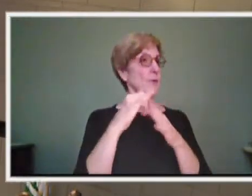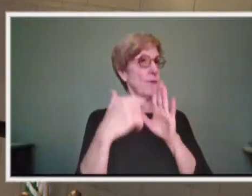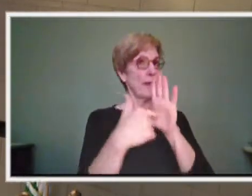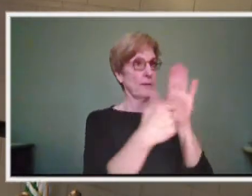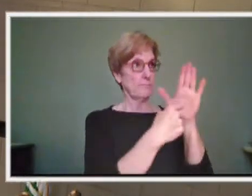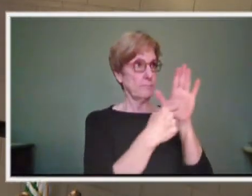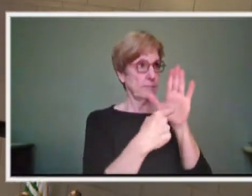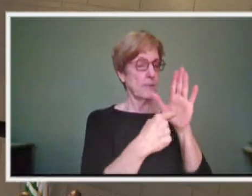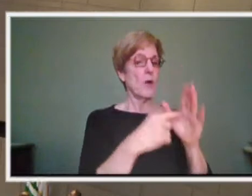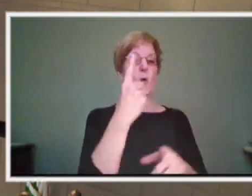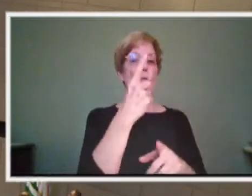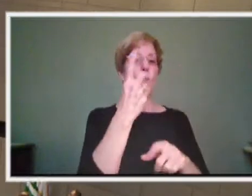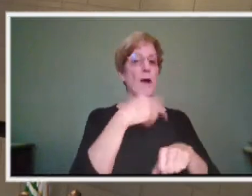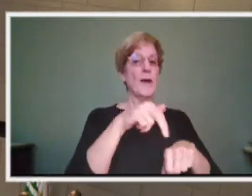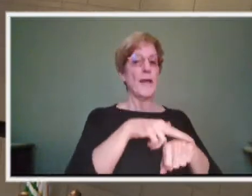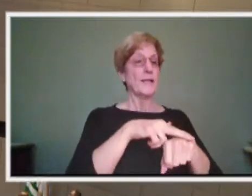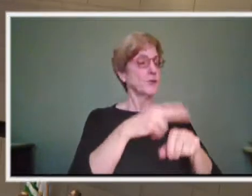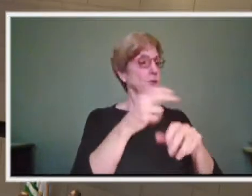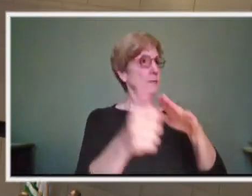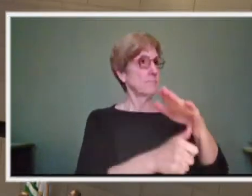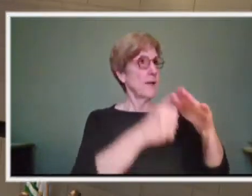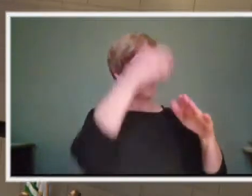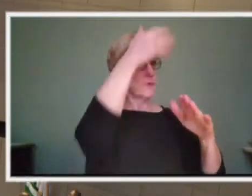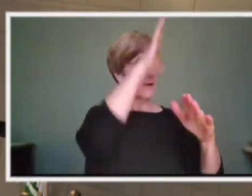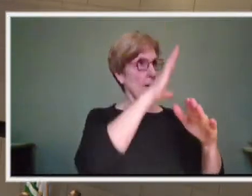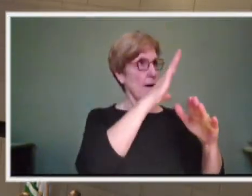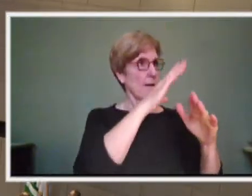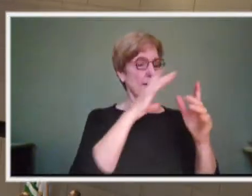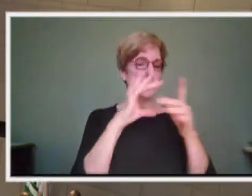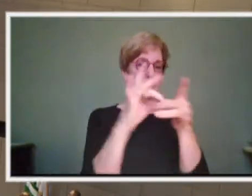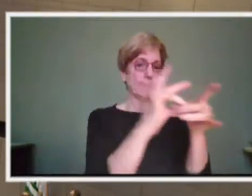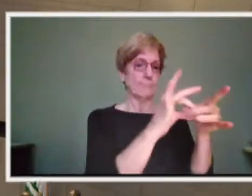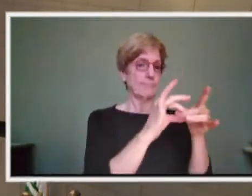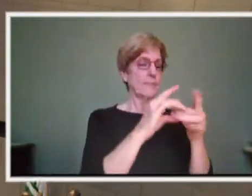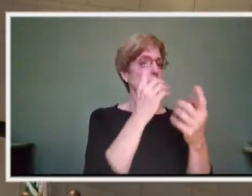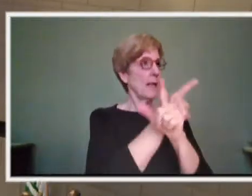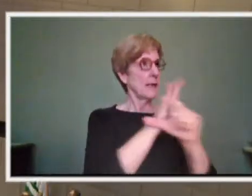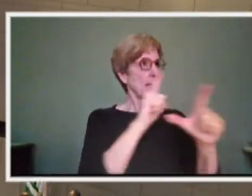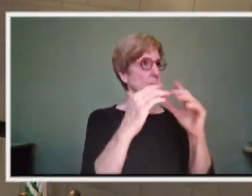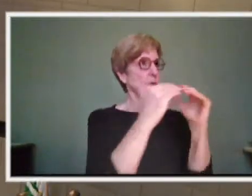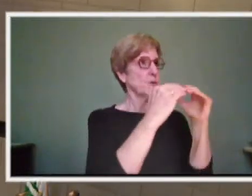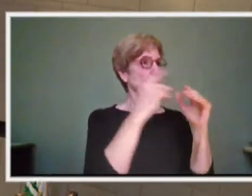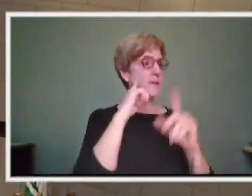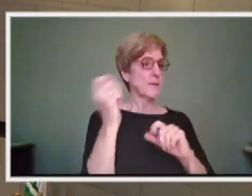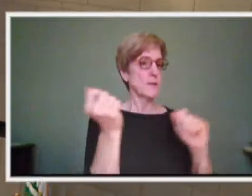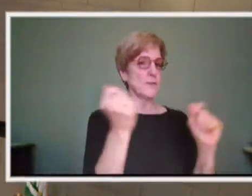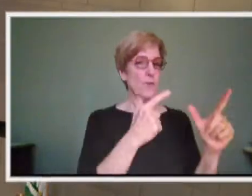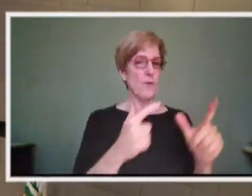one nation, under God, indivisible, with liberty and justice for all.